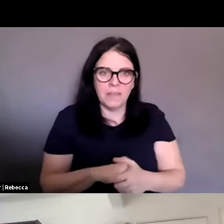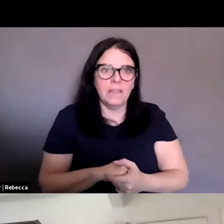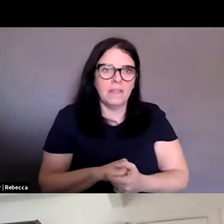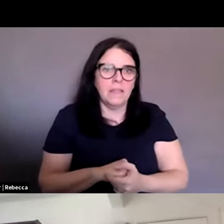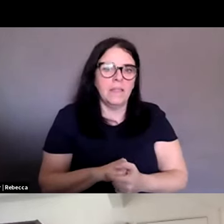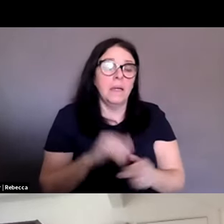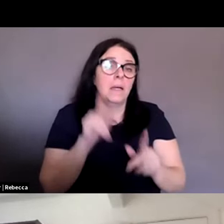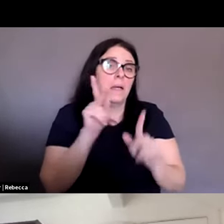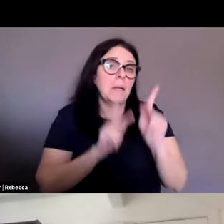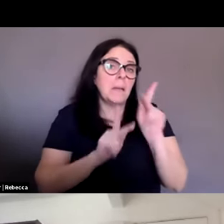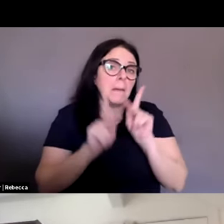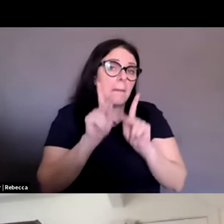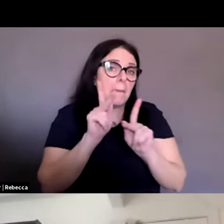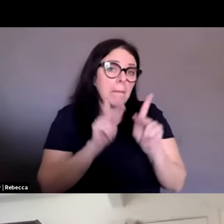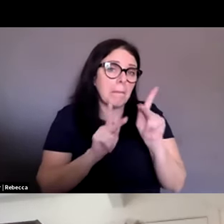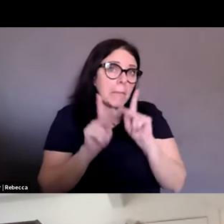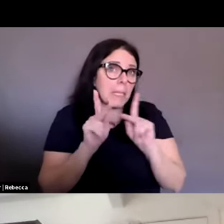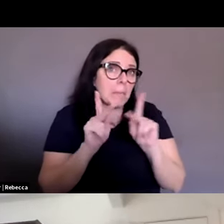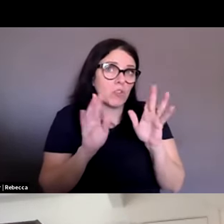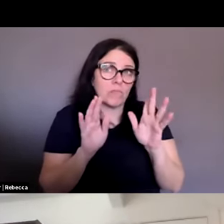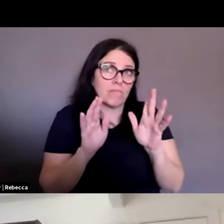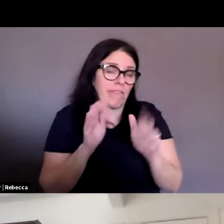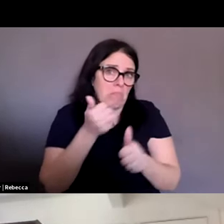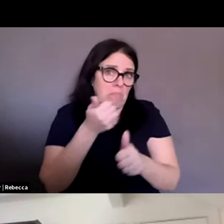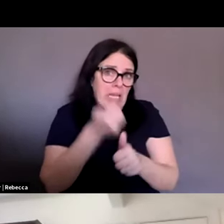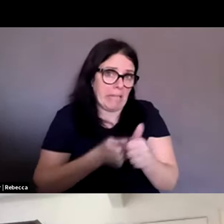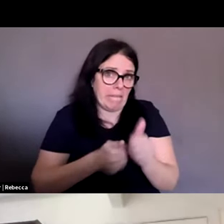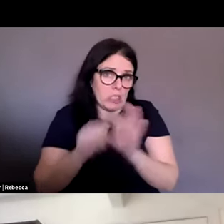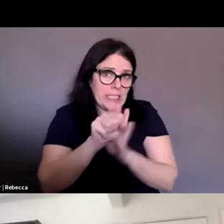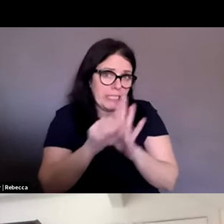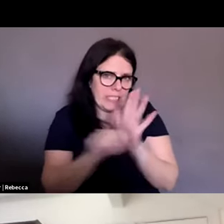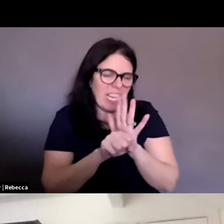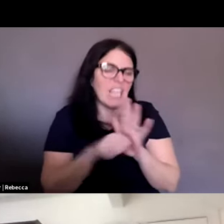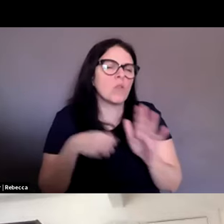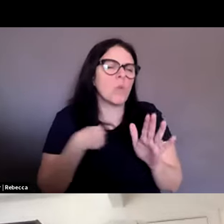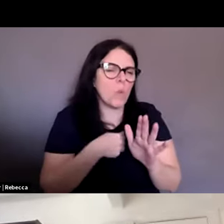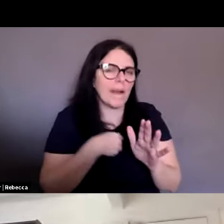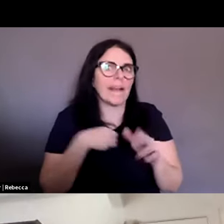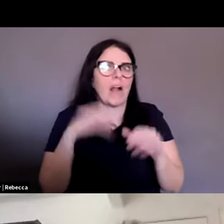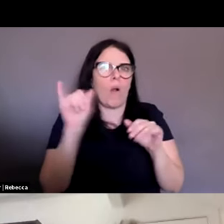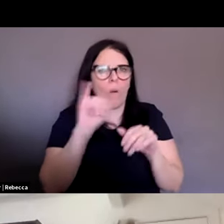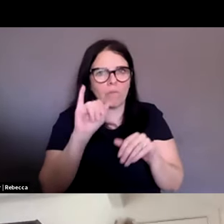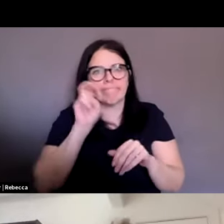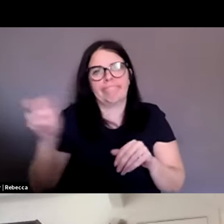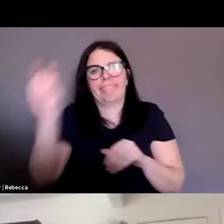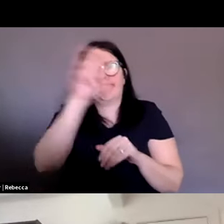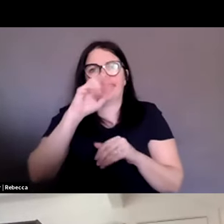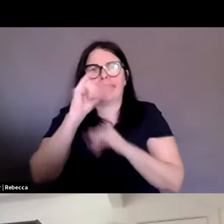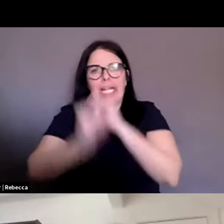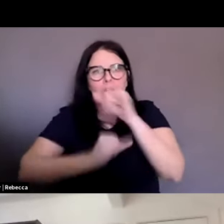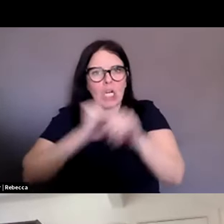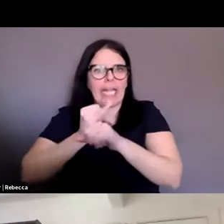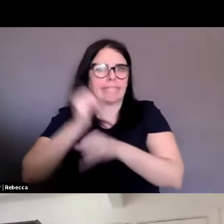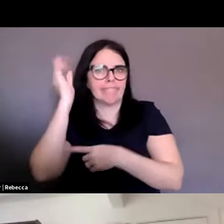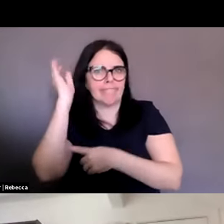People from likely every state, because we do a lot of international conferences. And